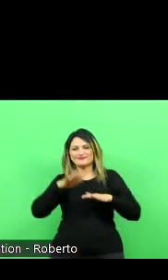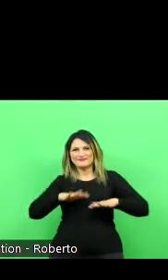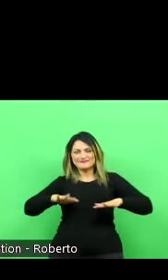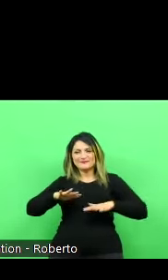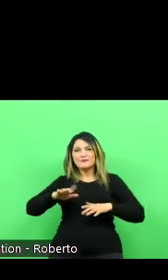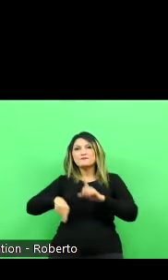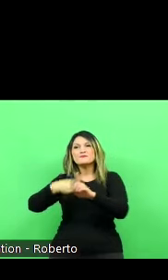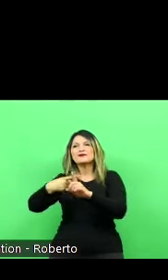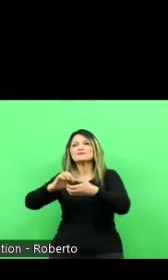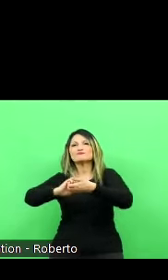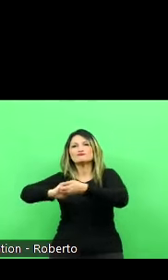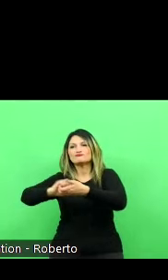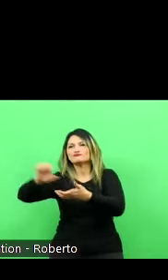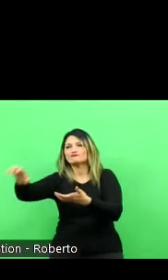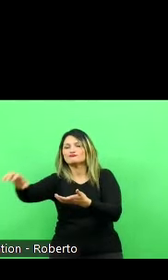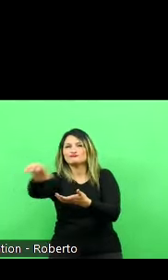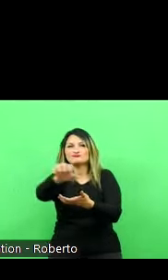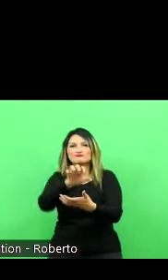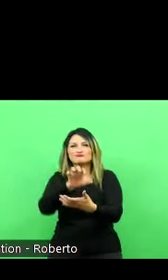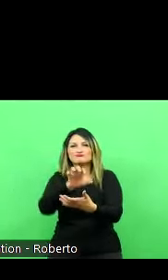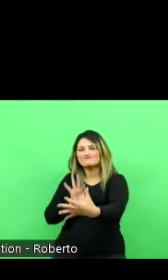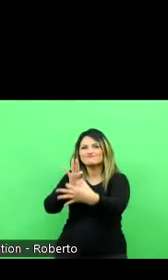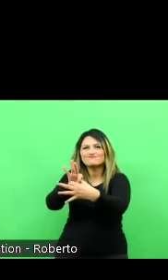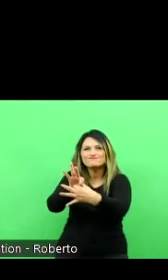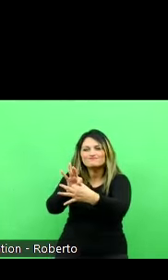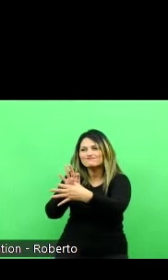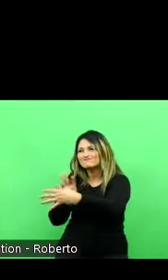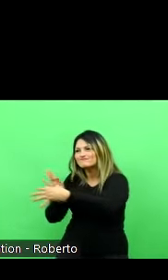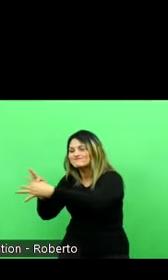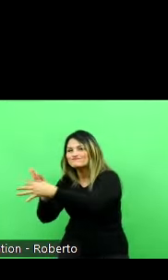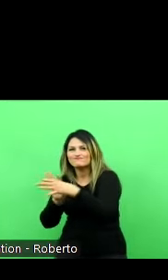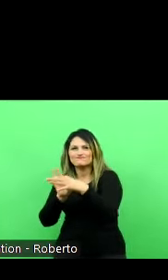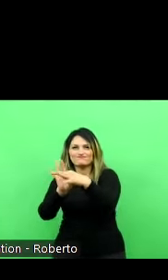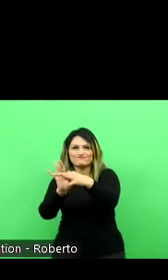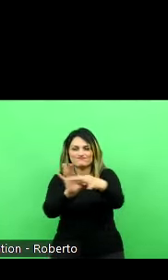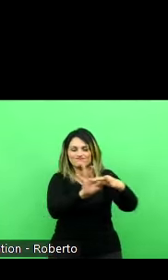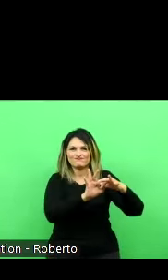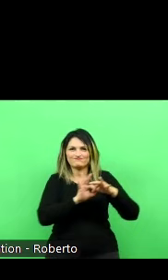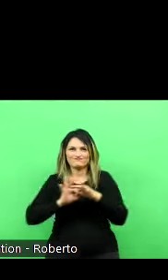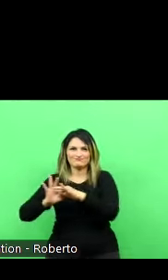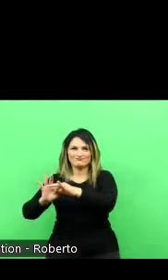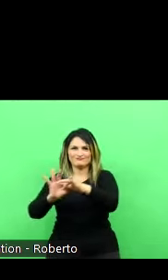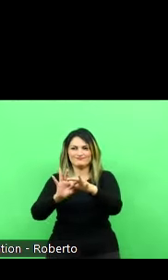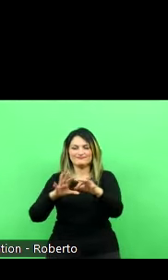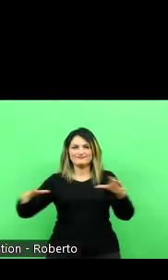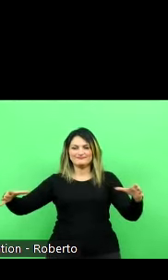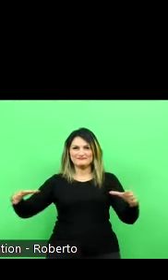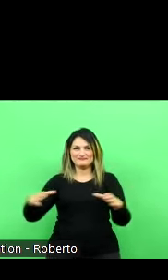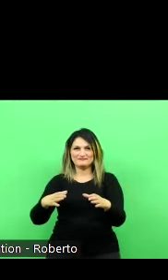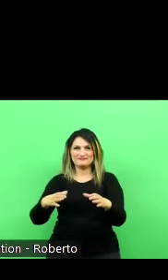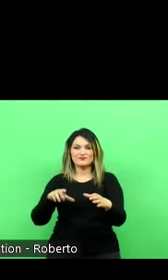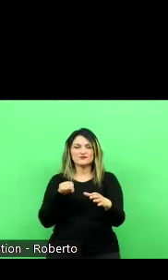considering multisectoriality and the other factors that intervene. All of this